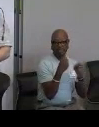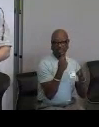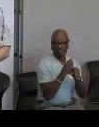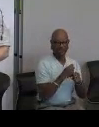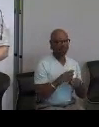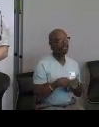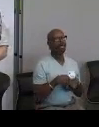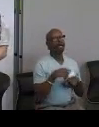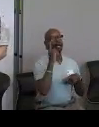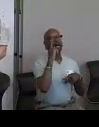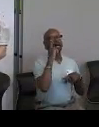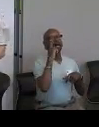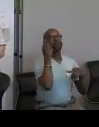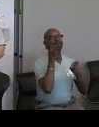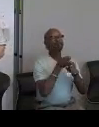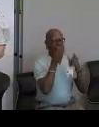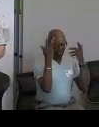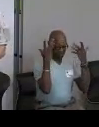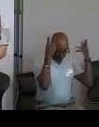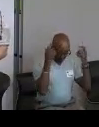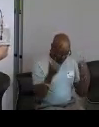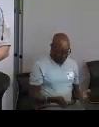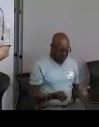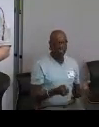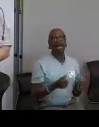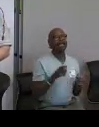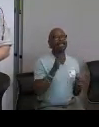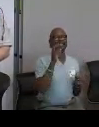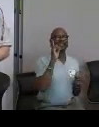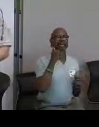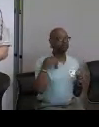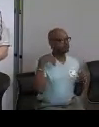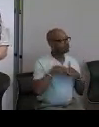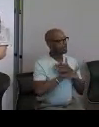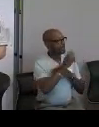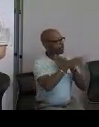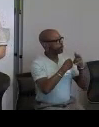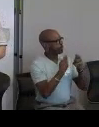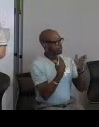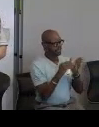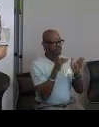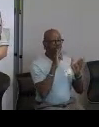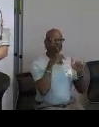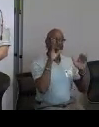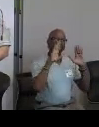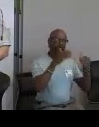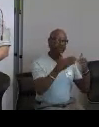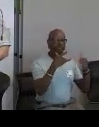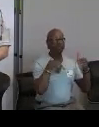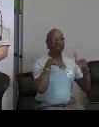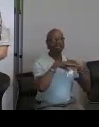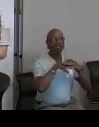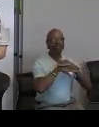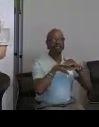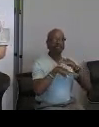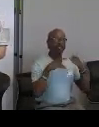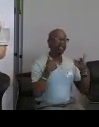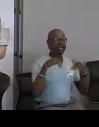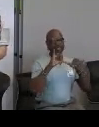didn't think I would be able to kind of interact with that world again. And so I just sort of focused on accessibility and moved forward into my engineering and